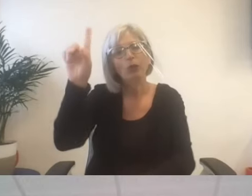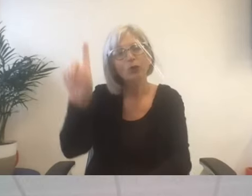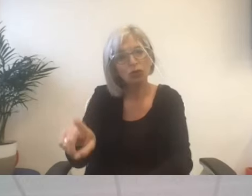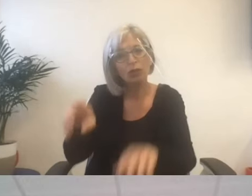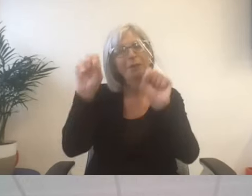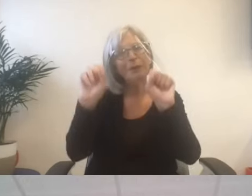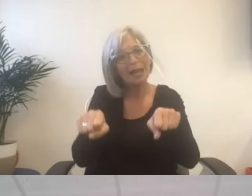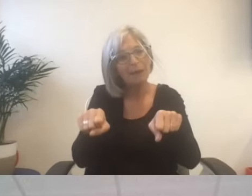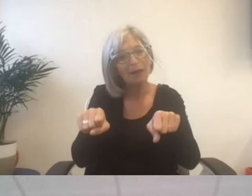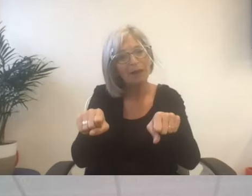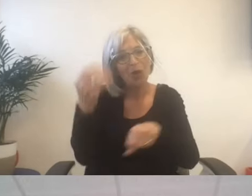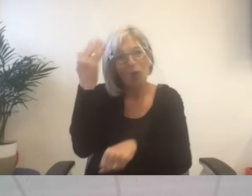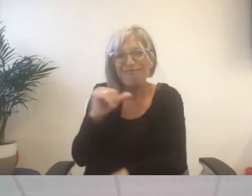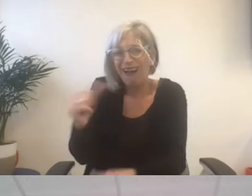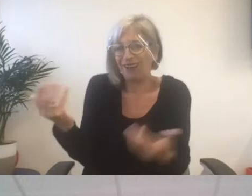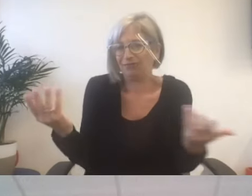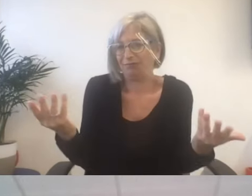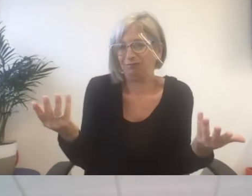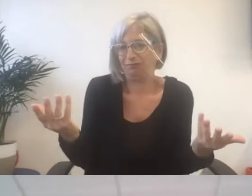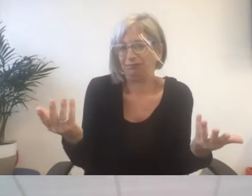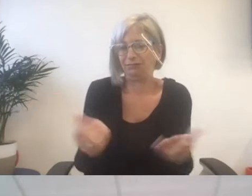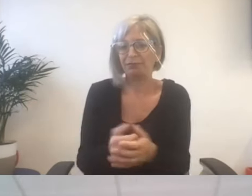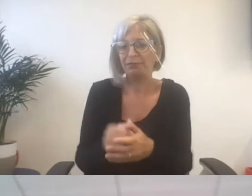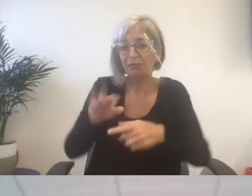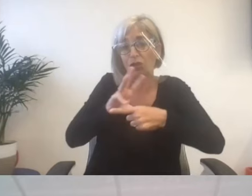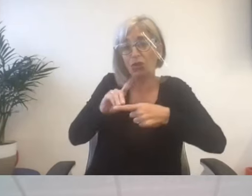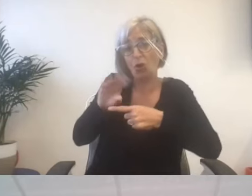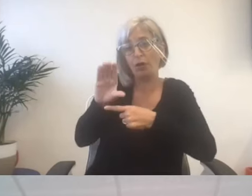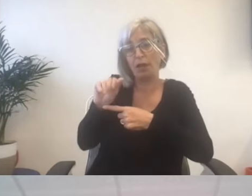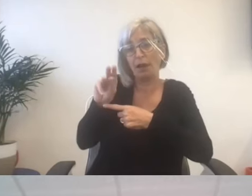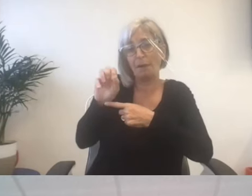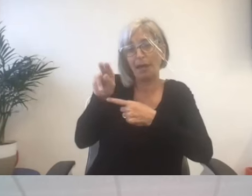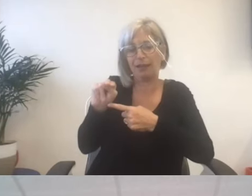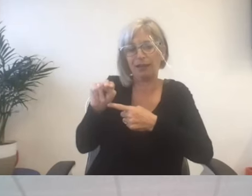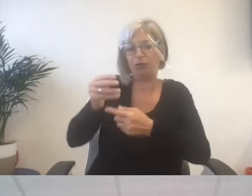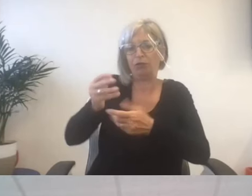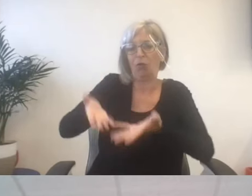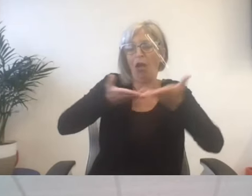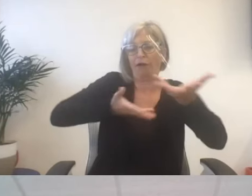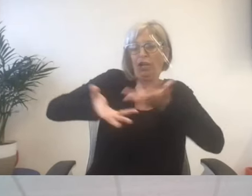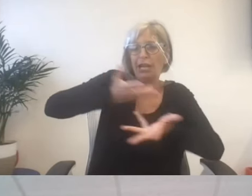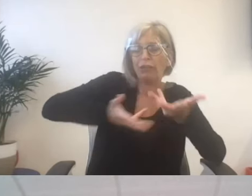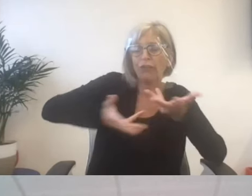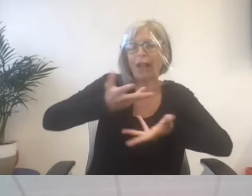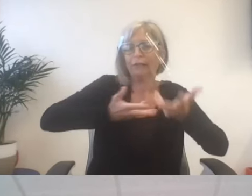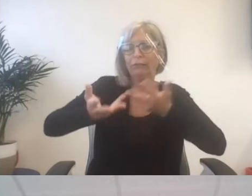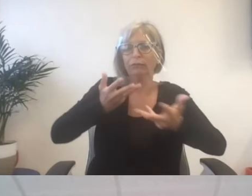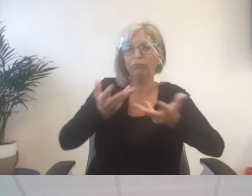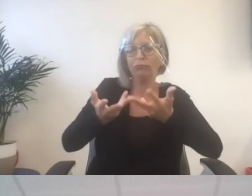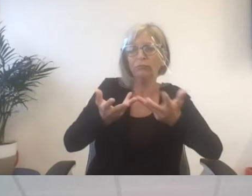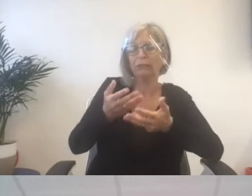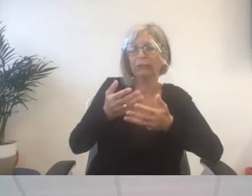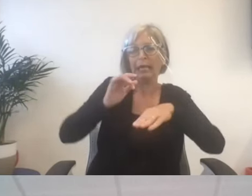to. Why shouldn't you? Code Companion will offer interactive and customizable suites of